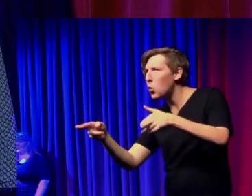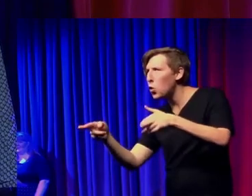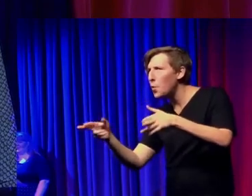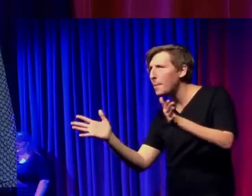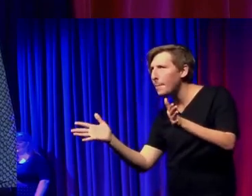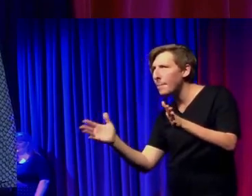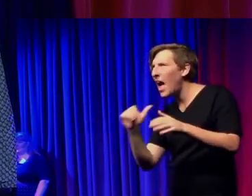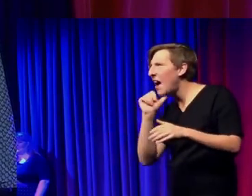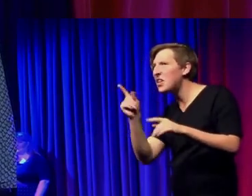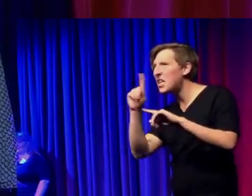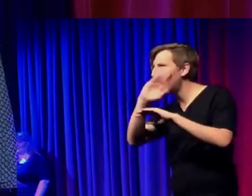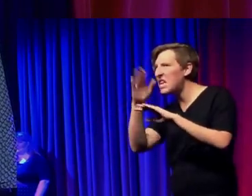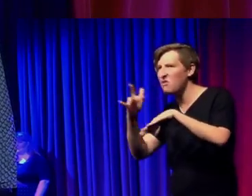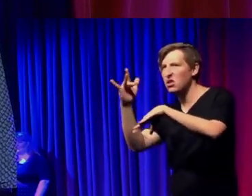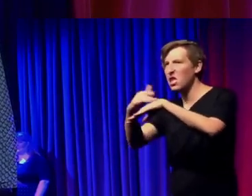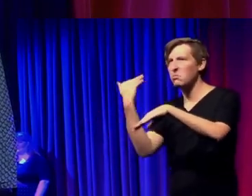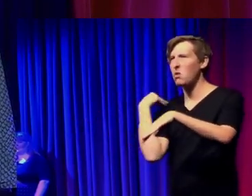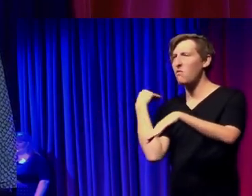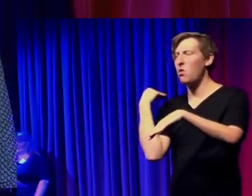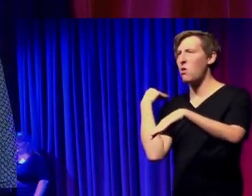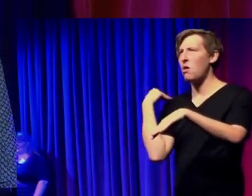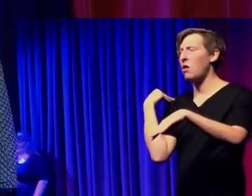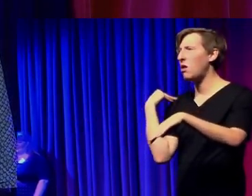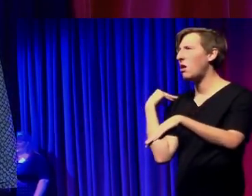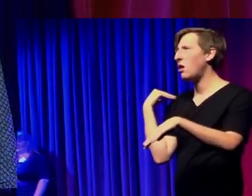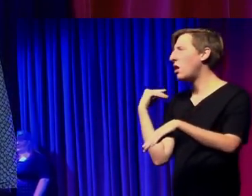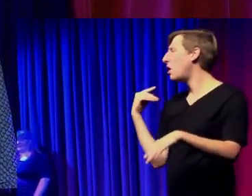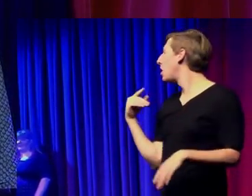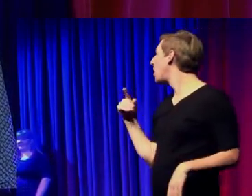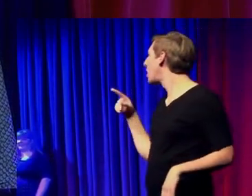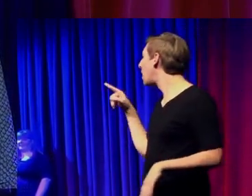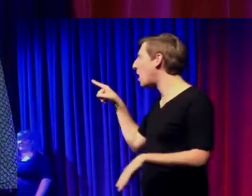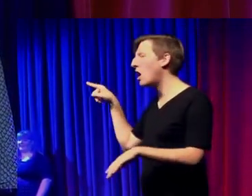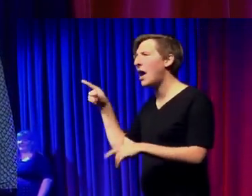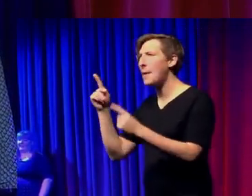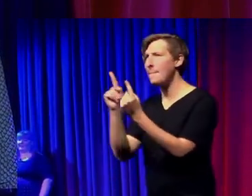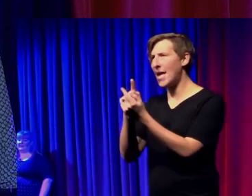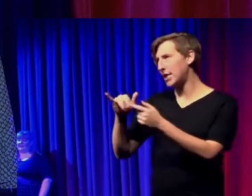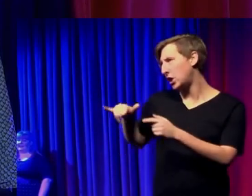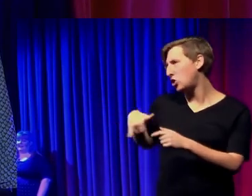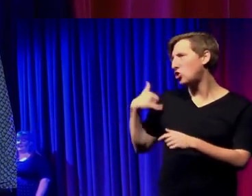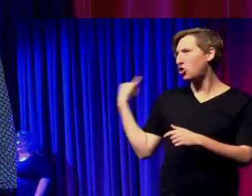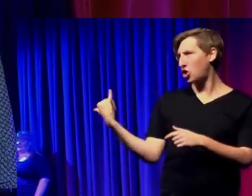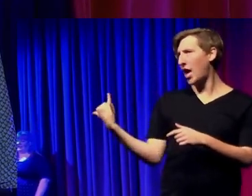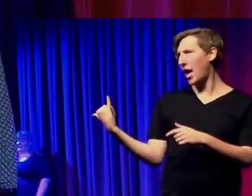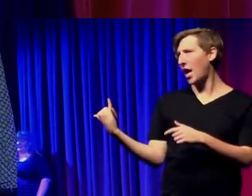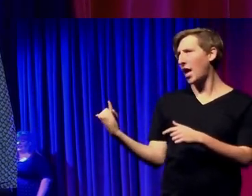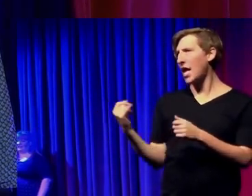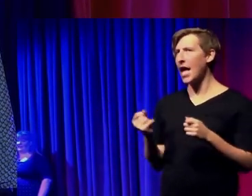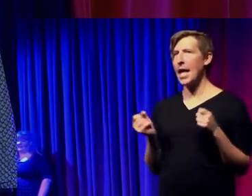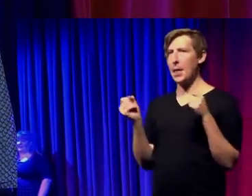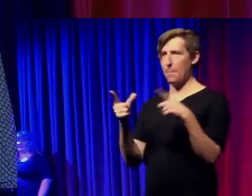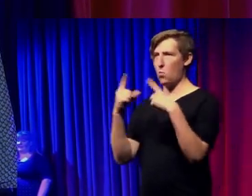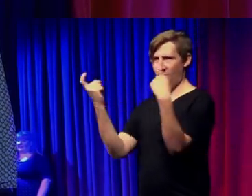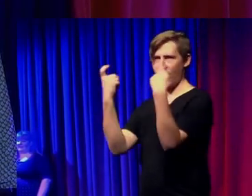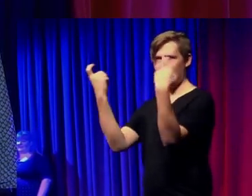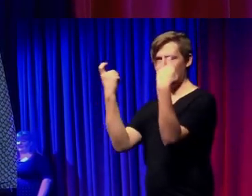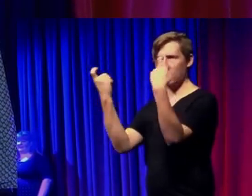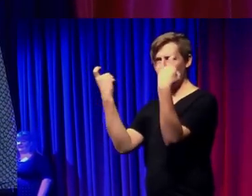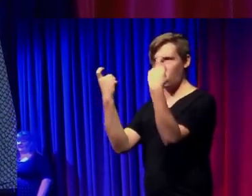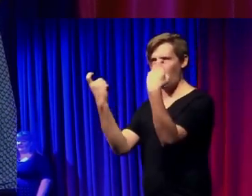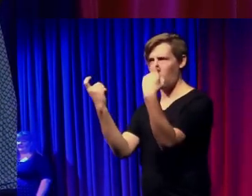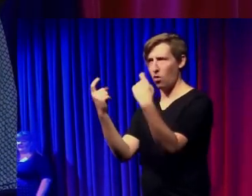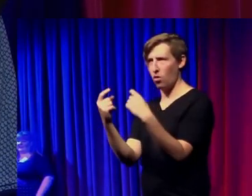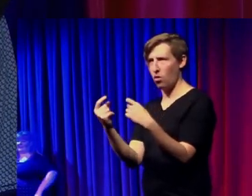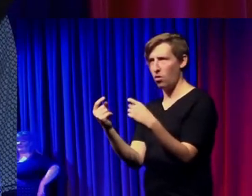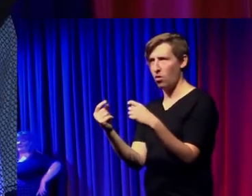is like at the end of a day. Actually, where Jay and I met was at Improvaganza at Rapid Fire Theater in Edmonton. And a bunch of the group, we've been